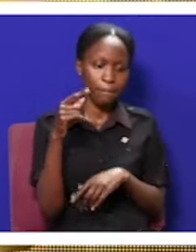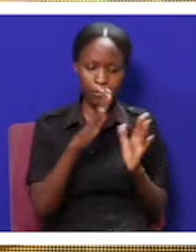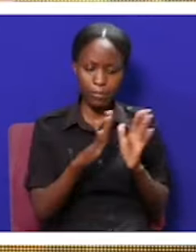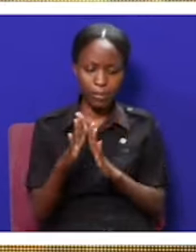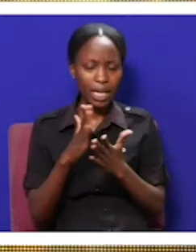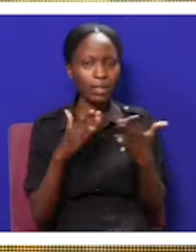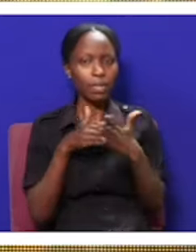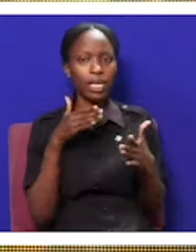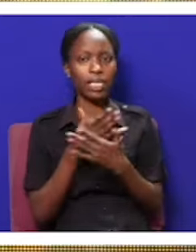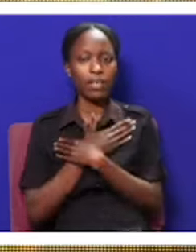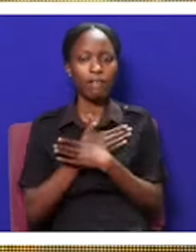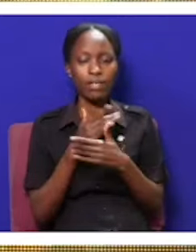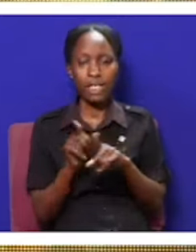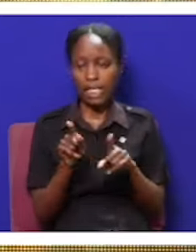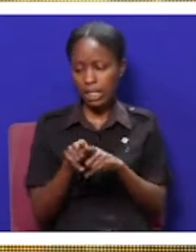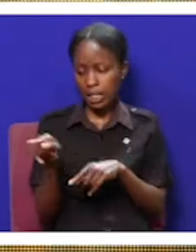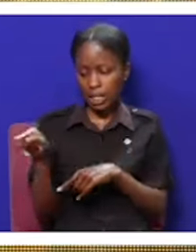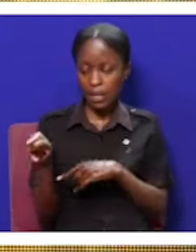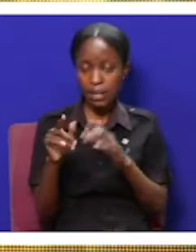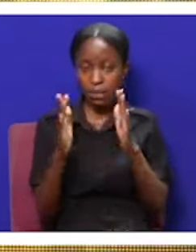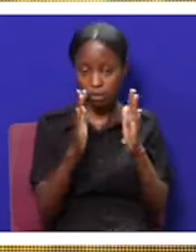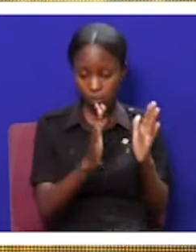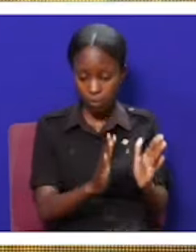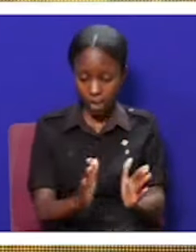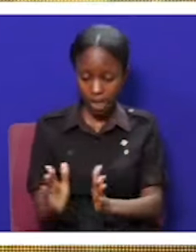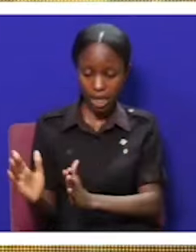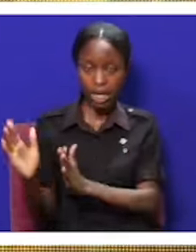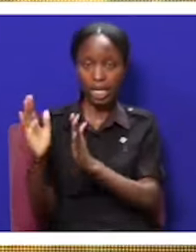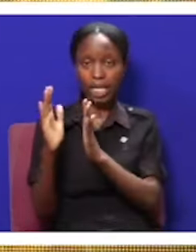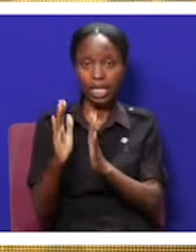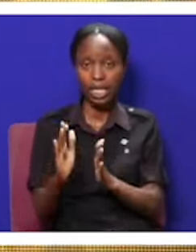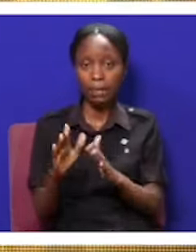days, Jeremy was planning and planning of how he was